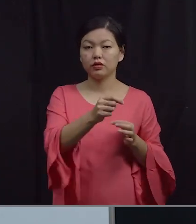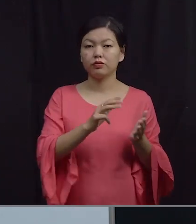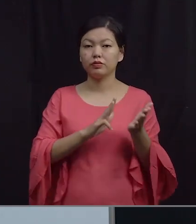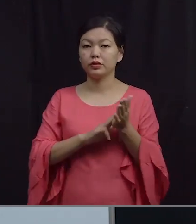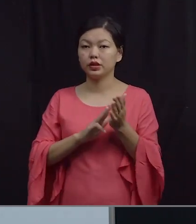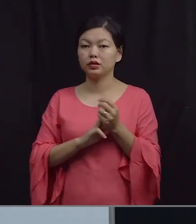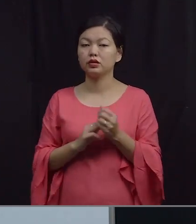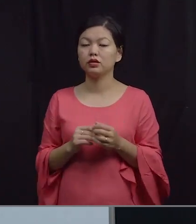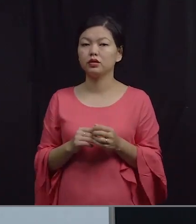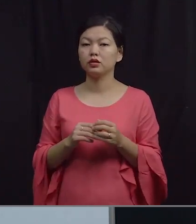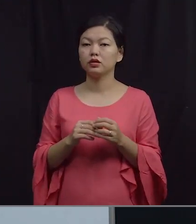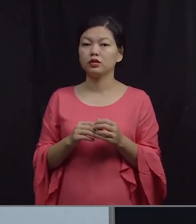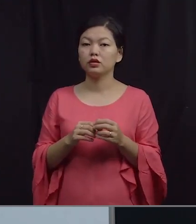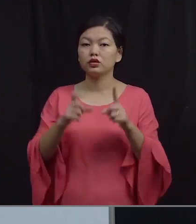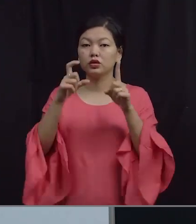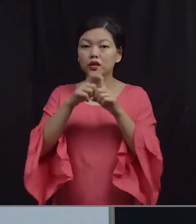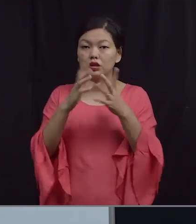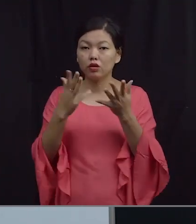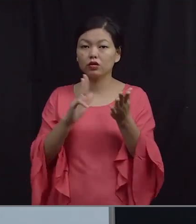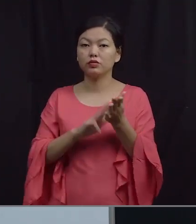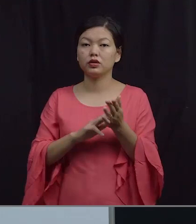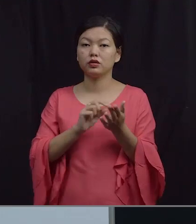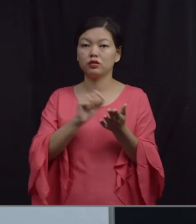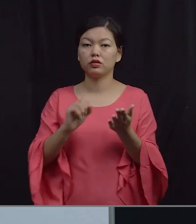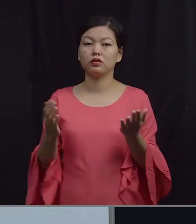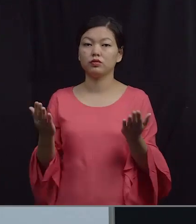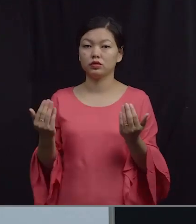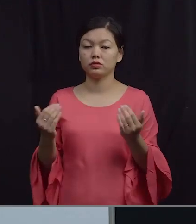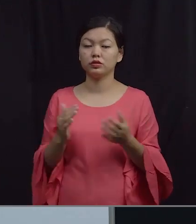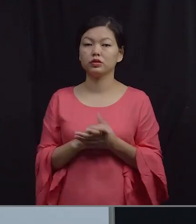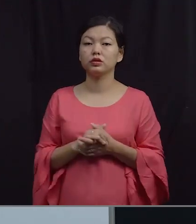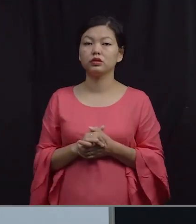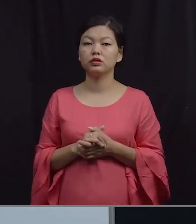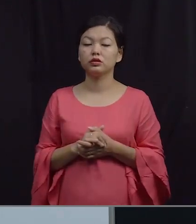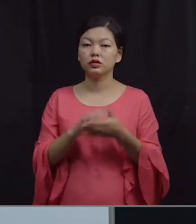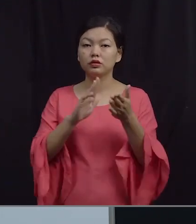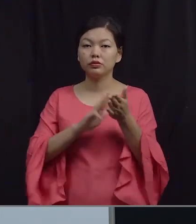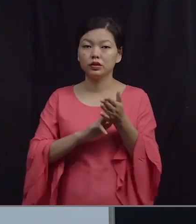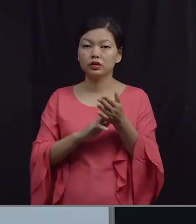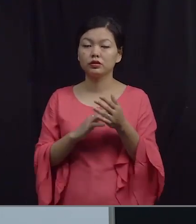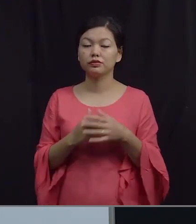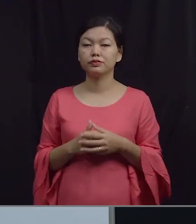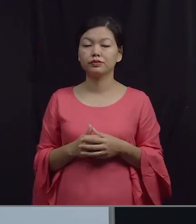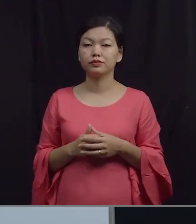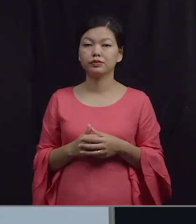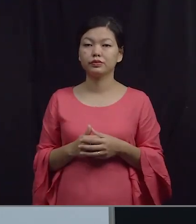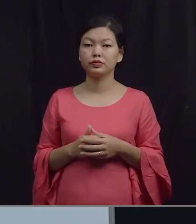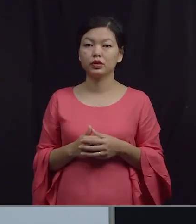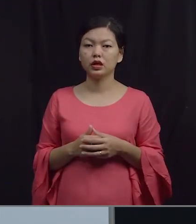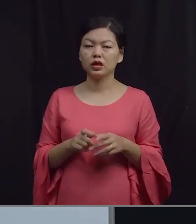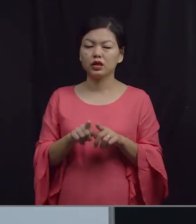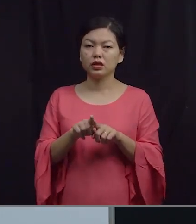diopter I can write meter inverse, because this is 1 by meter, so I can write meter inverse. So sometimes in